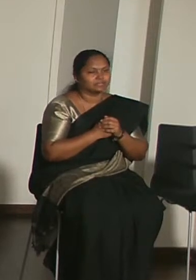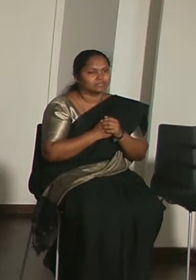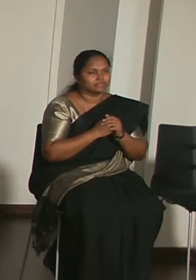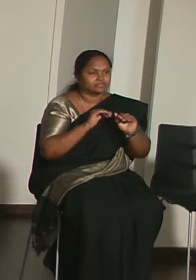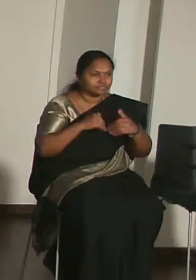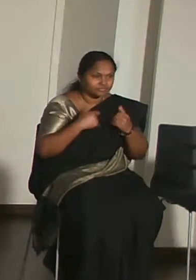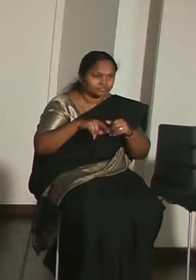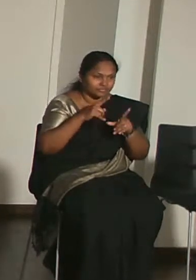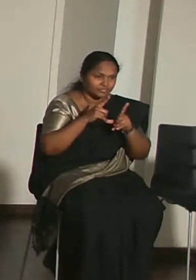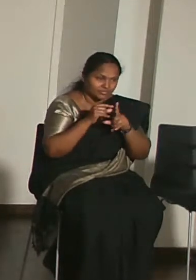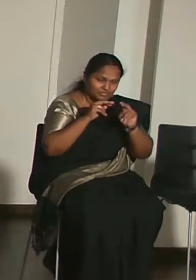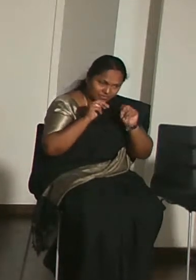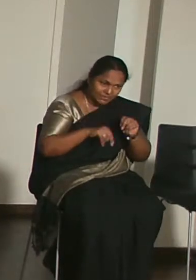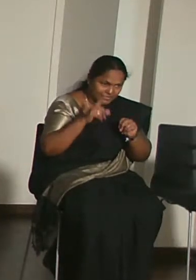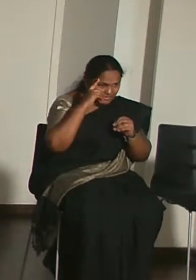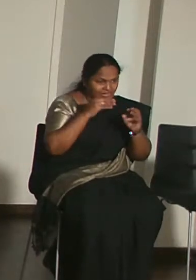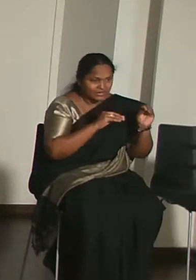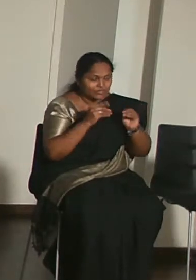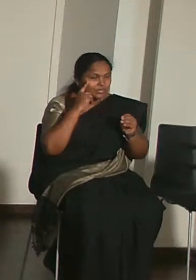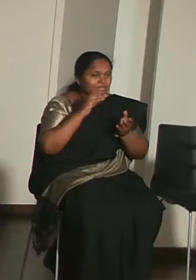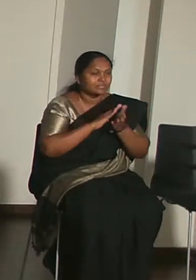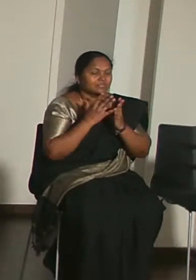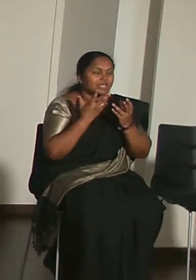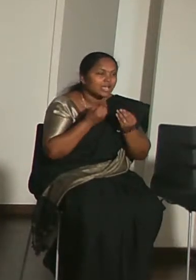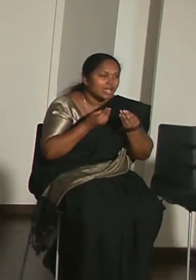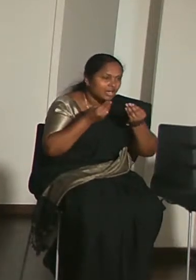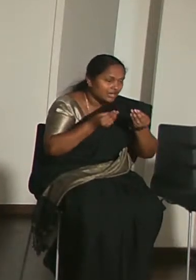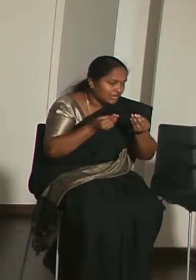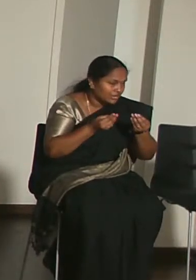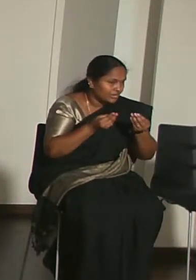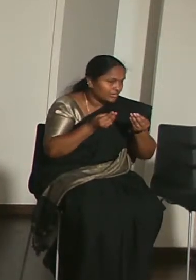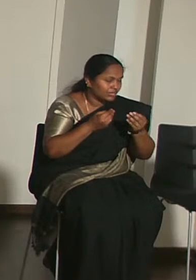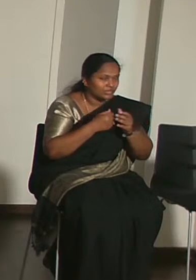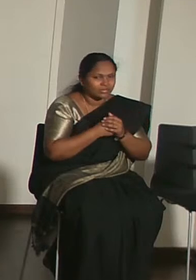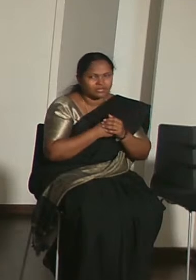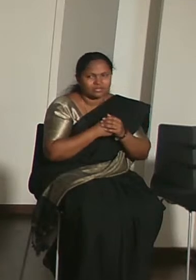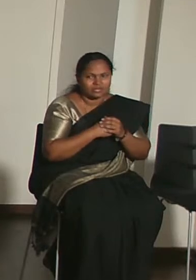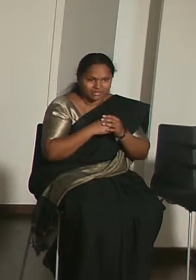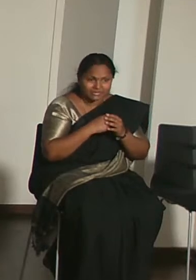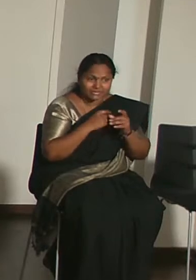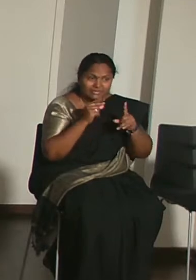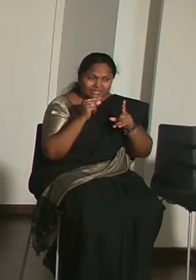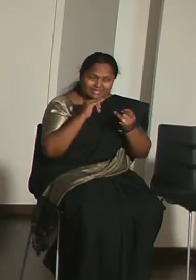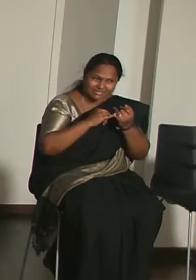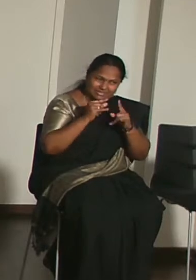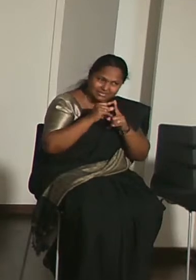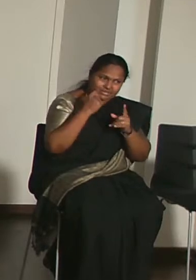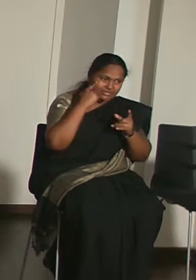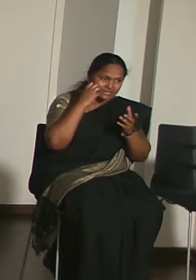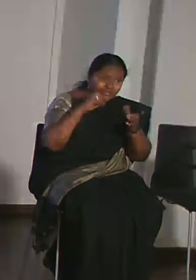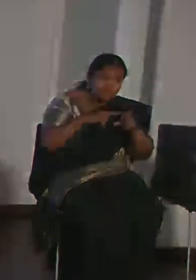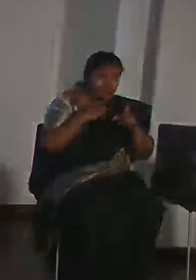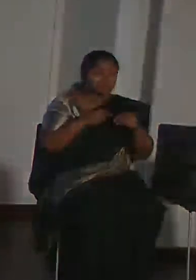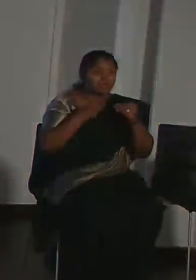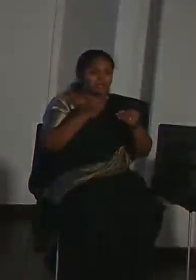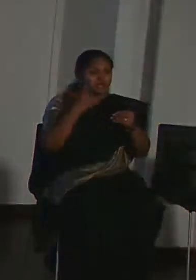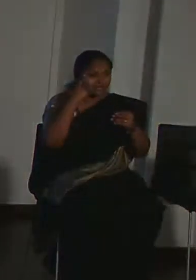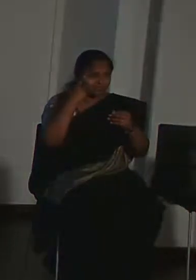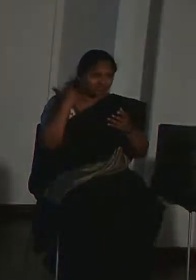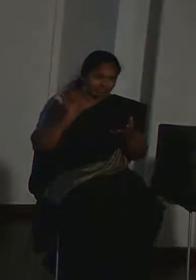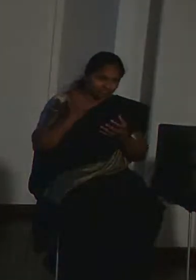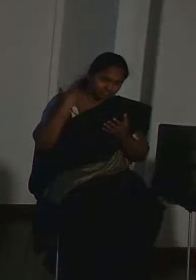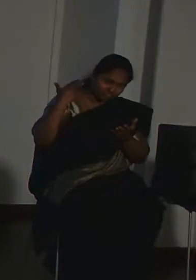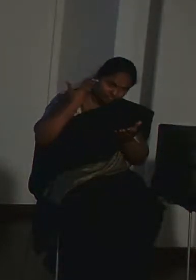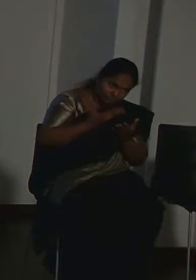how do we then allow for these moments to become those significant elements that carry